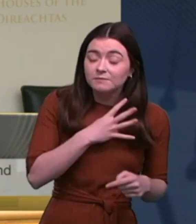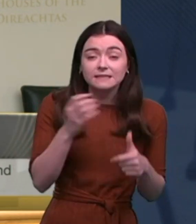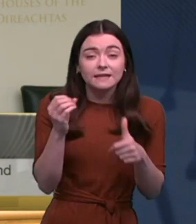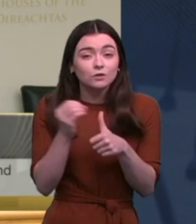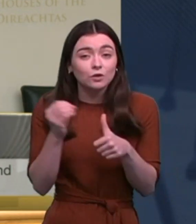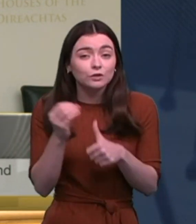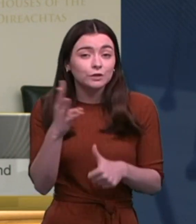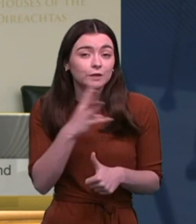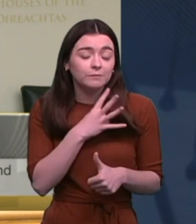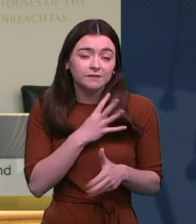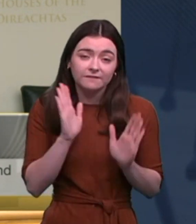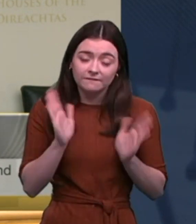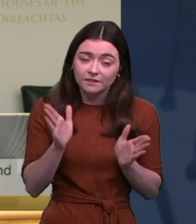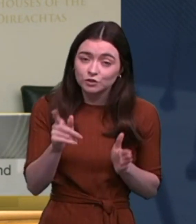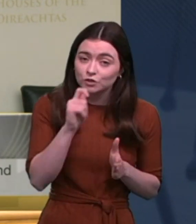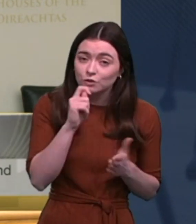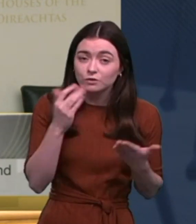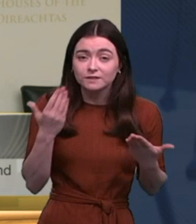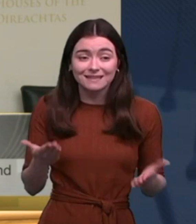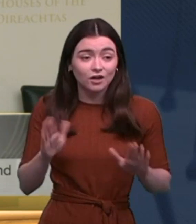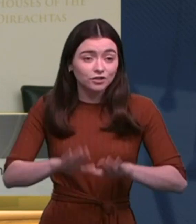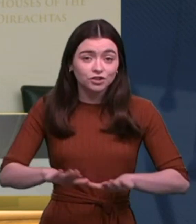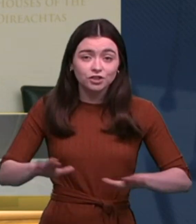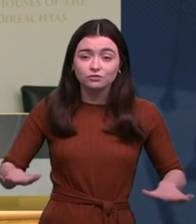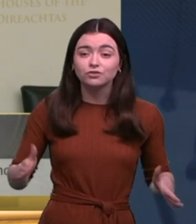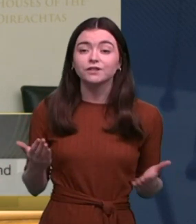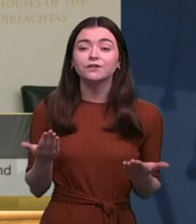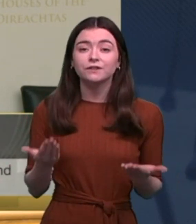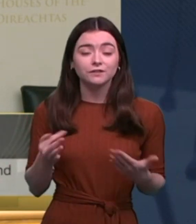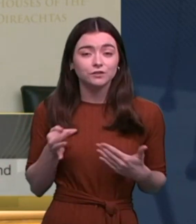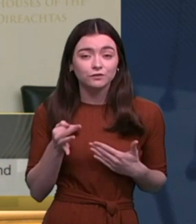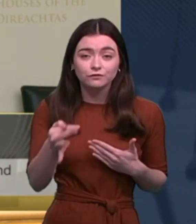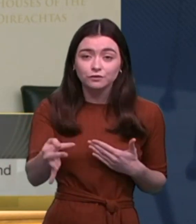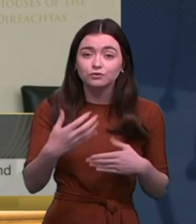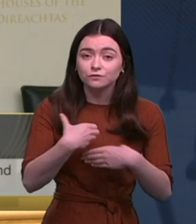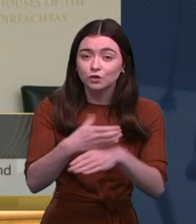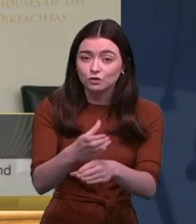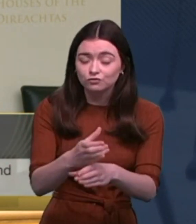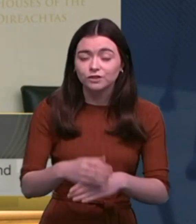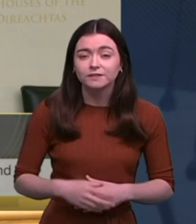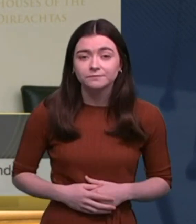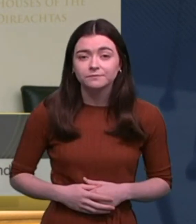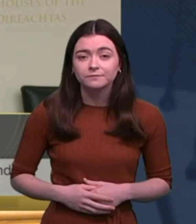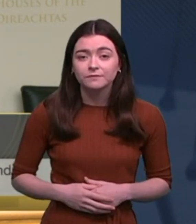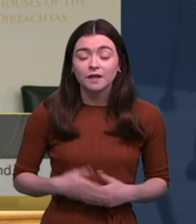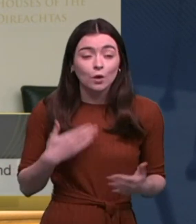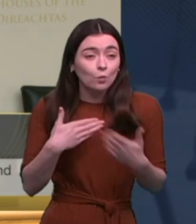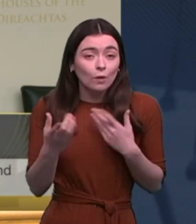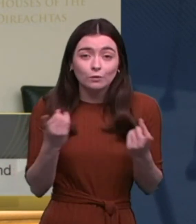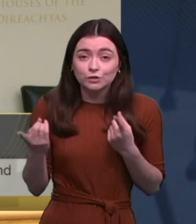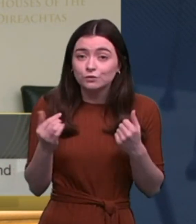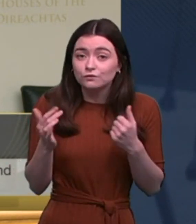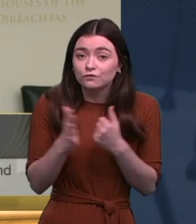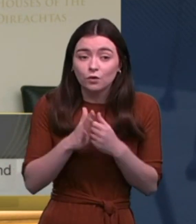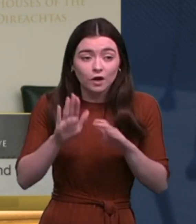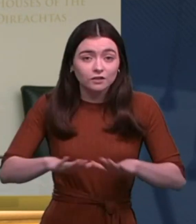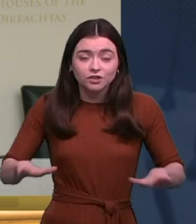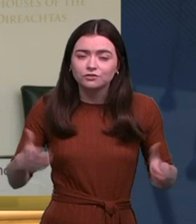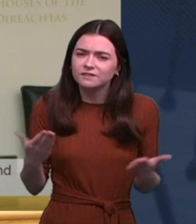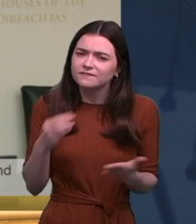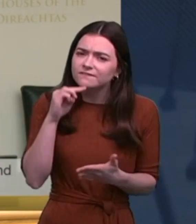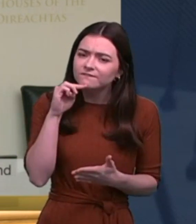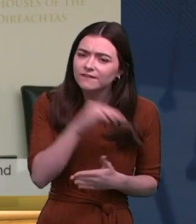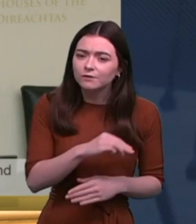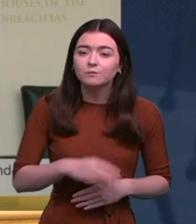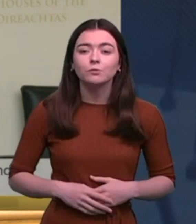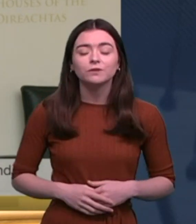committees, have said to us that our children are the future of the state, and what we do for children is critical,